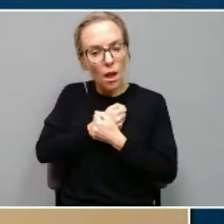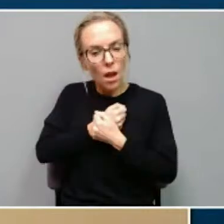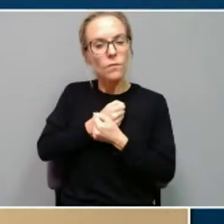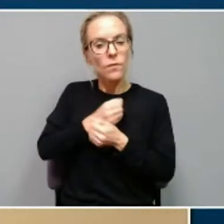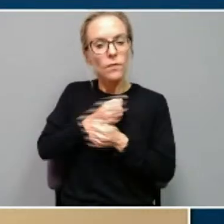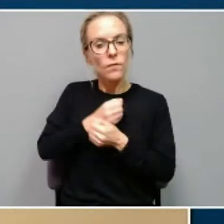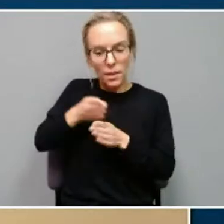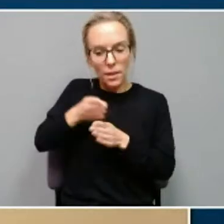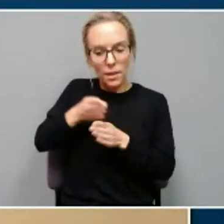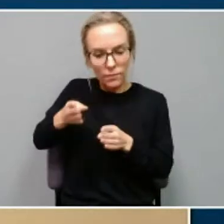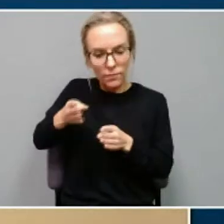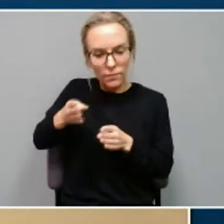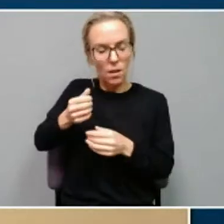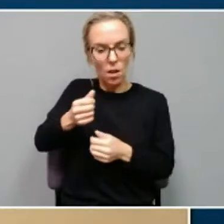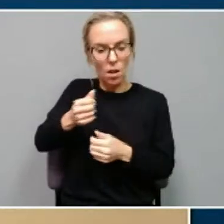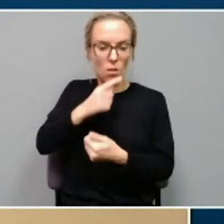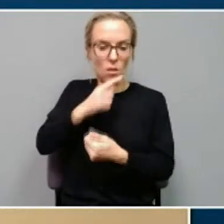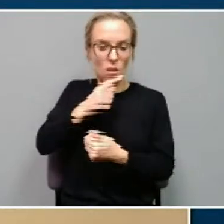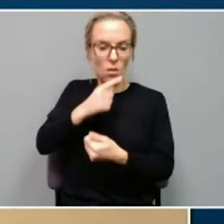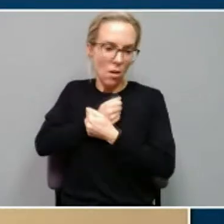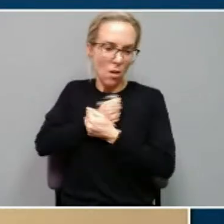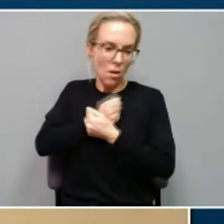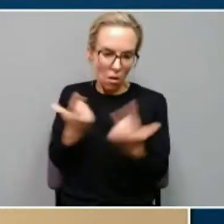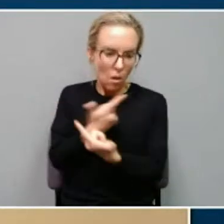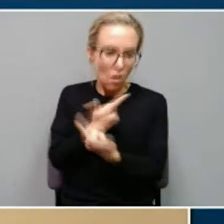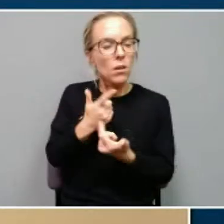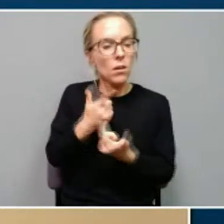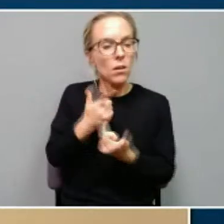he loved us.